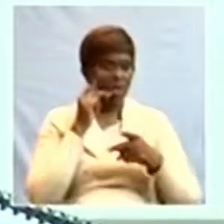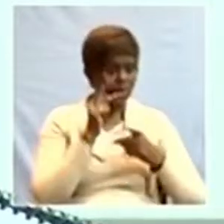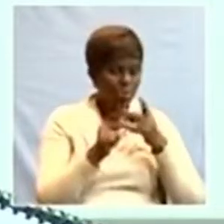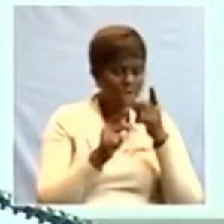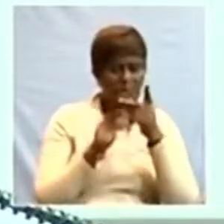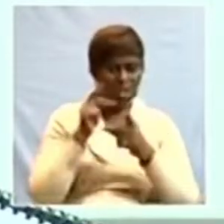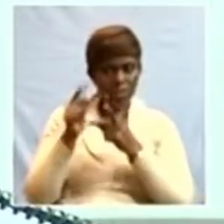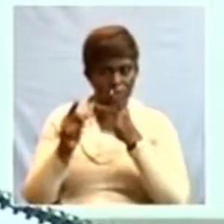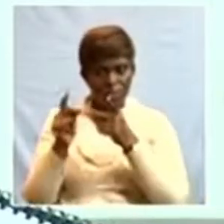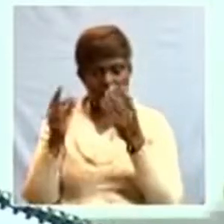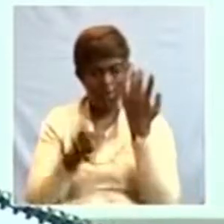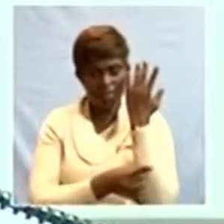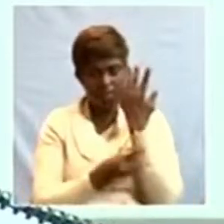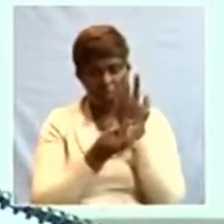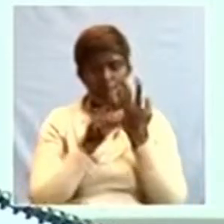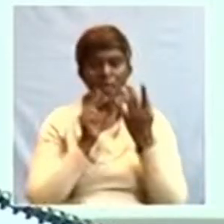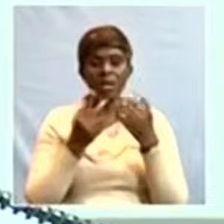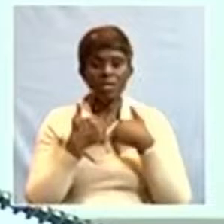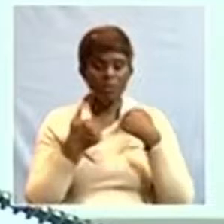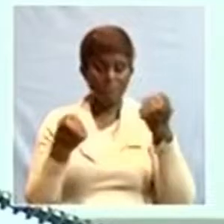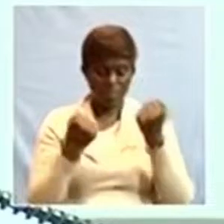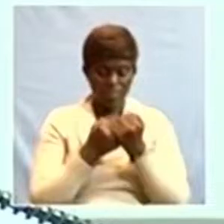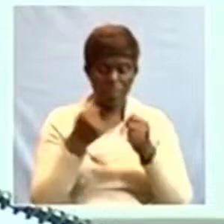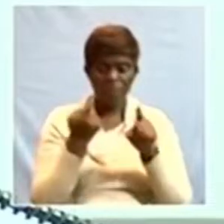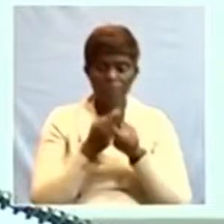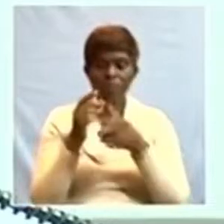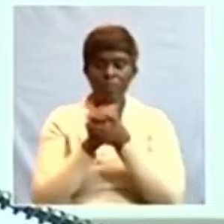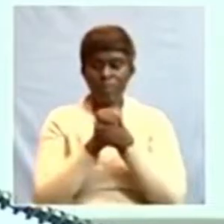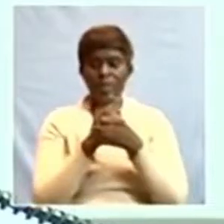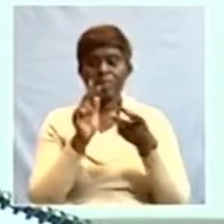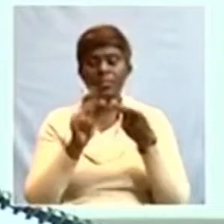it. We have had support from cooperating partners,